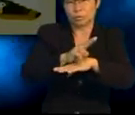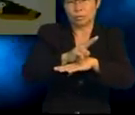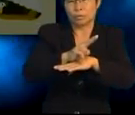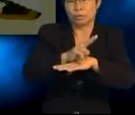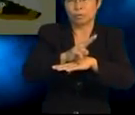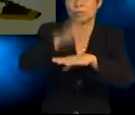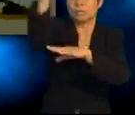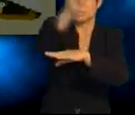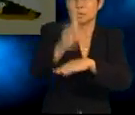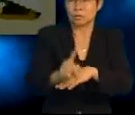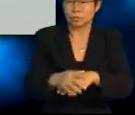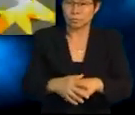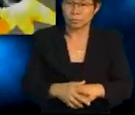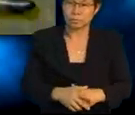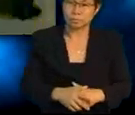thunderstorms.